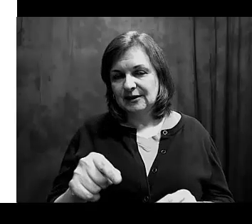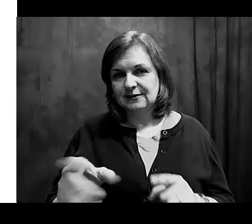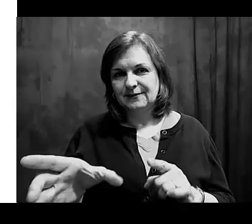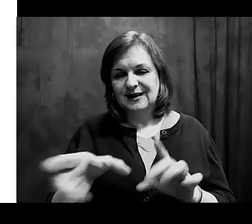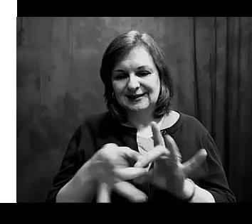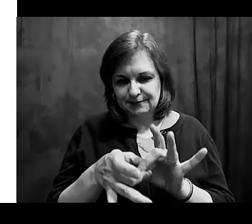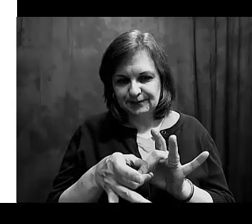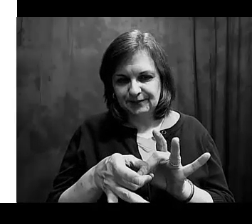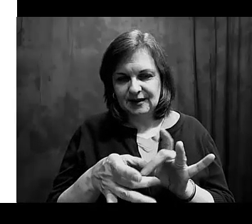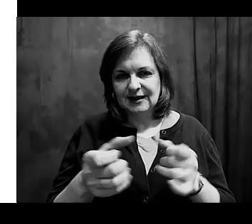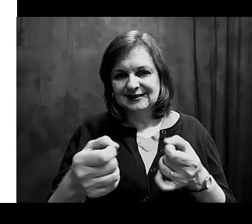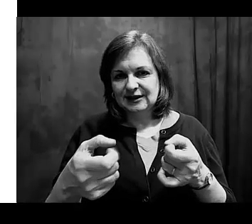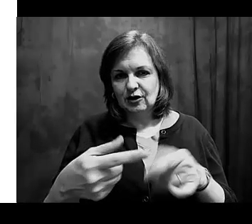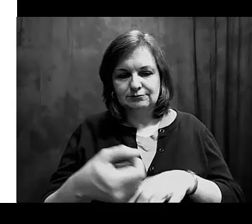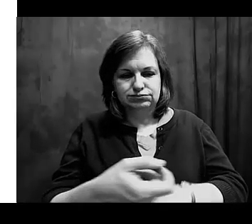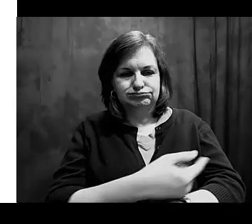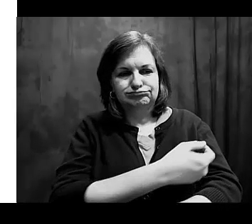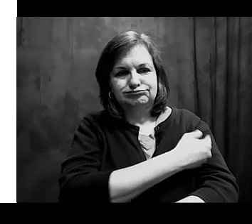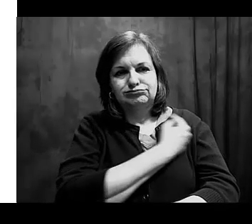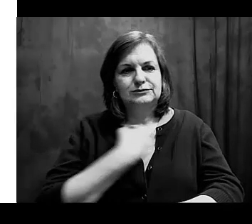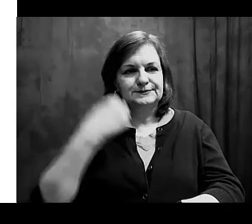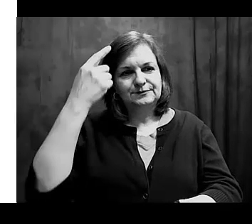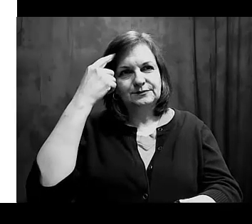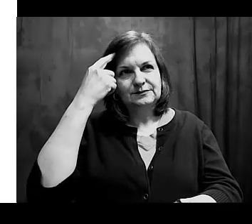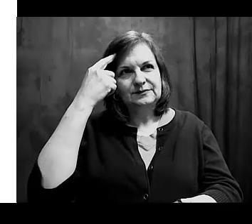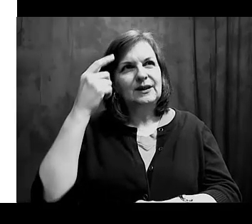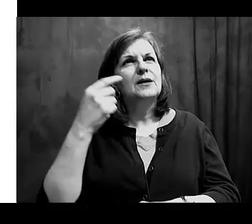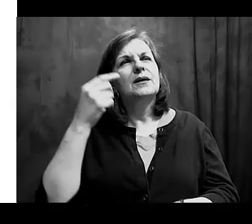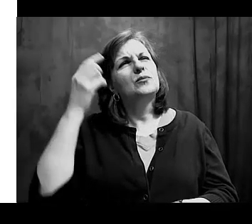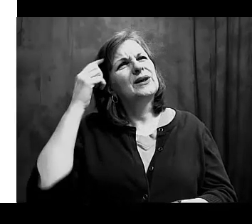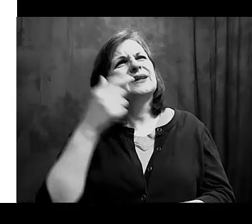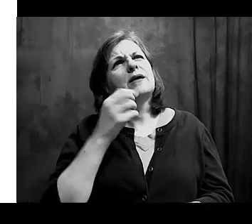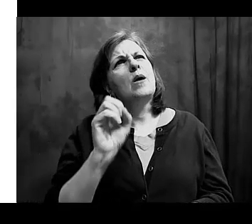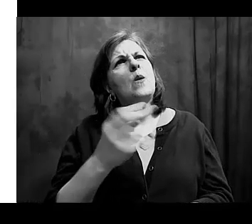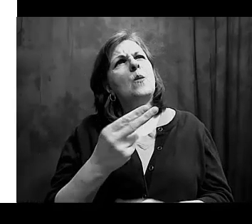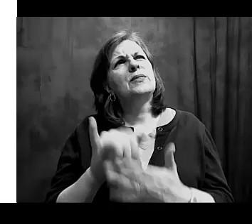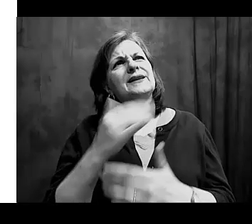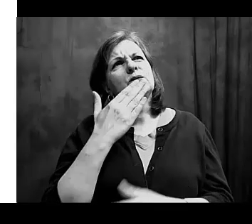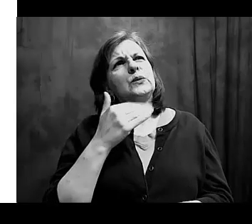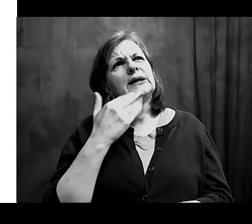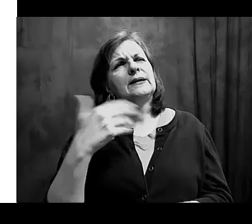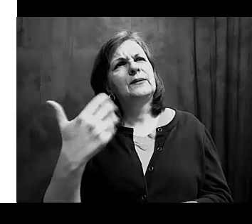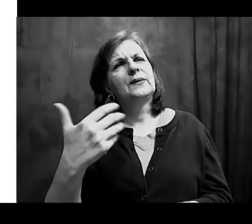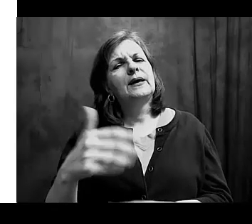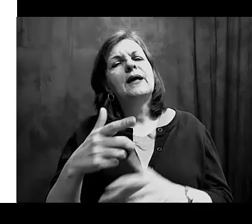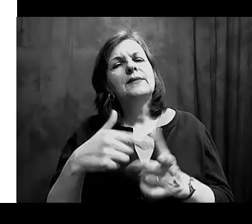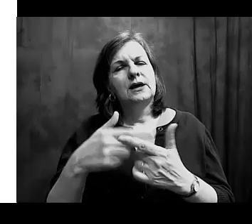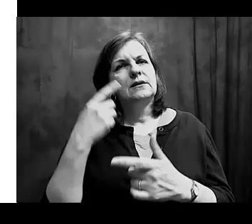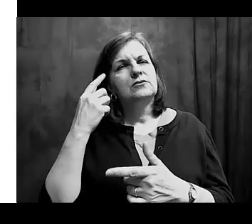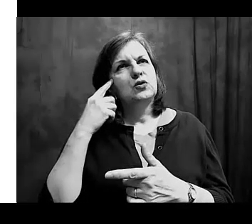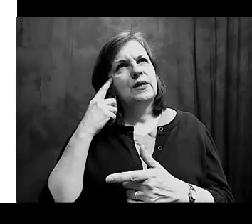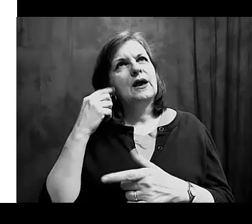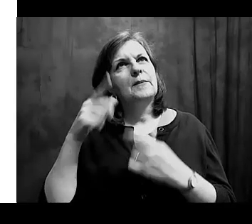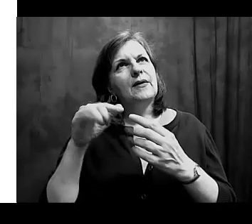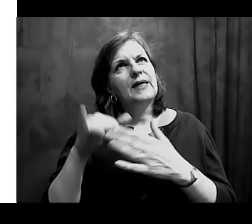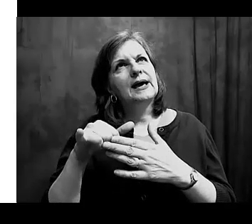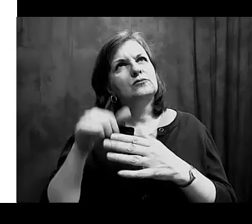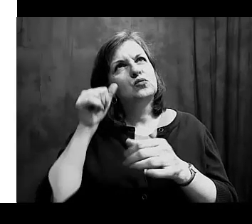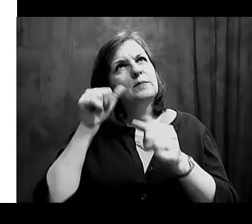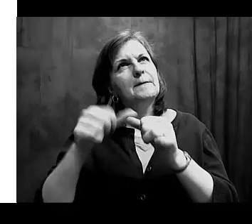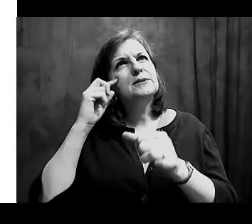bud, which is in your tongue, not on the surface, but inside your